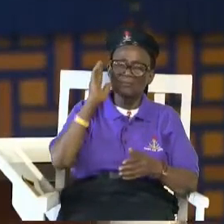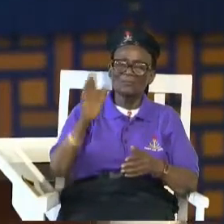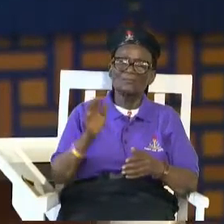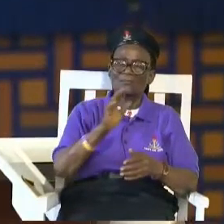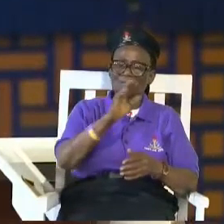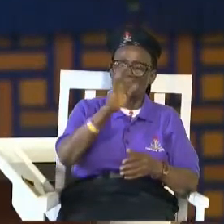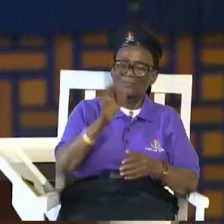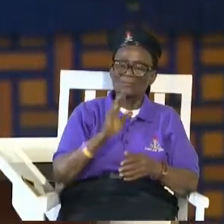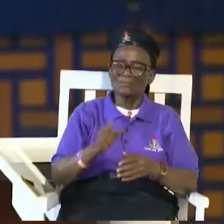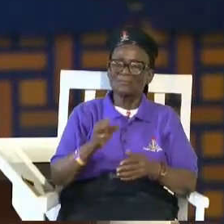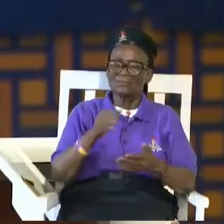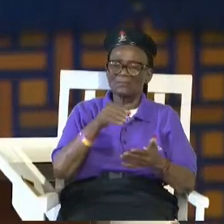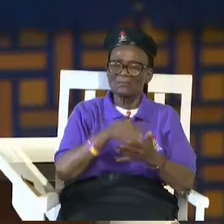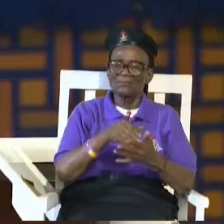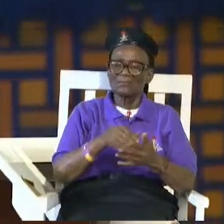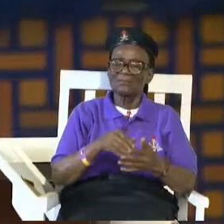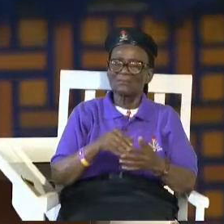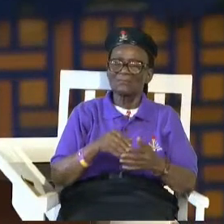with the devil.